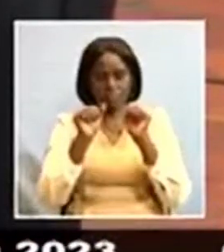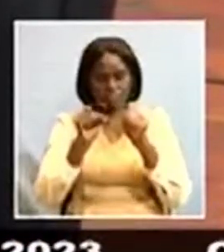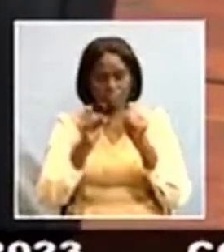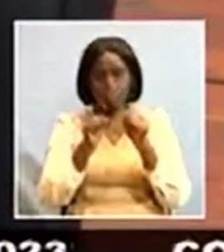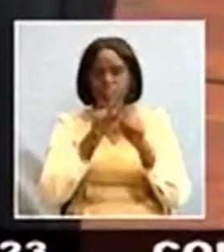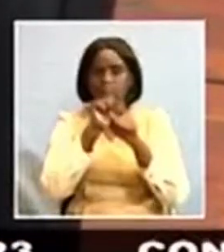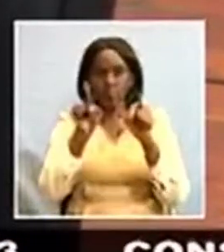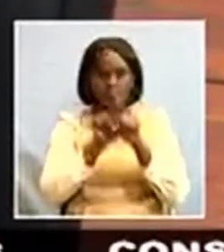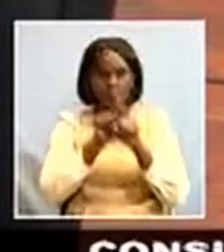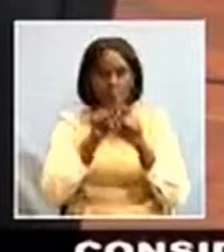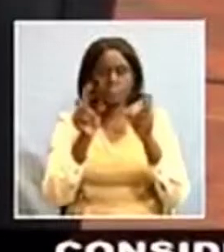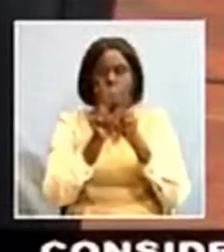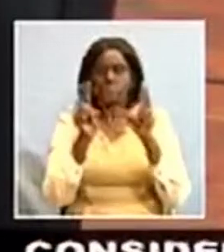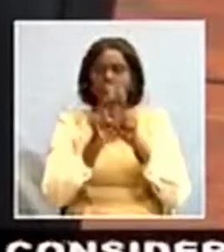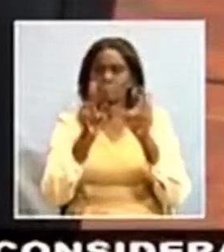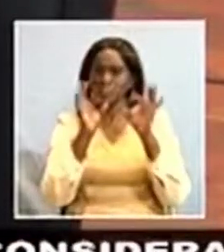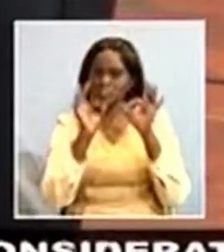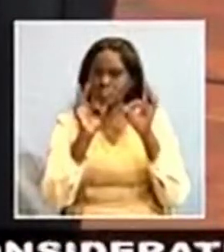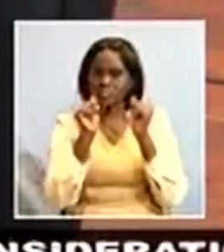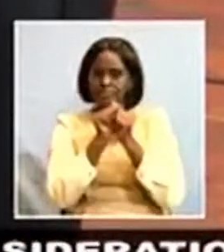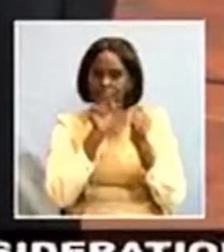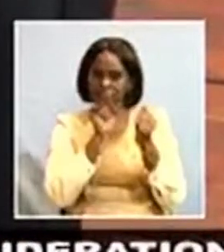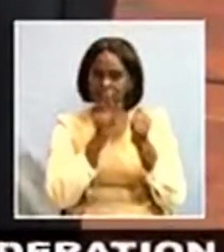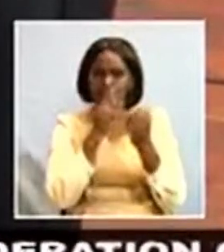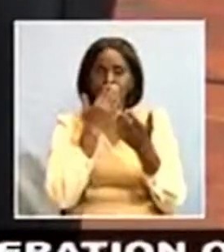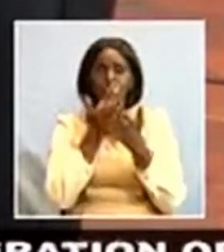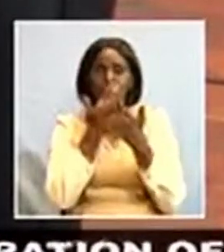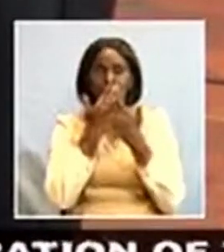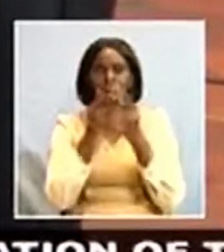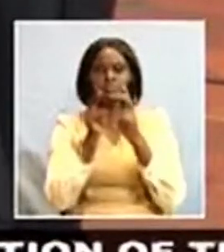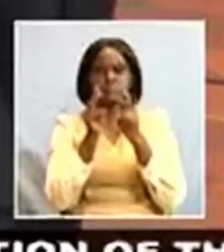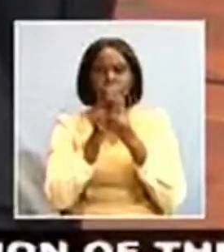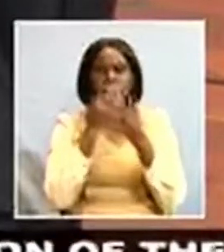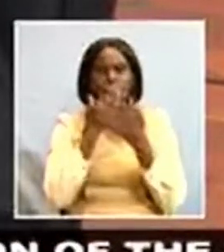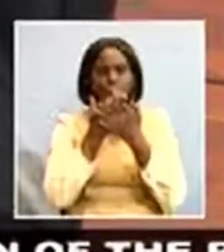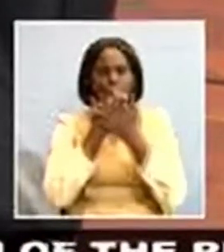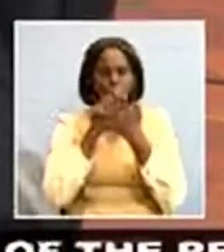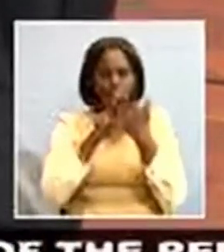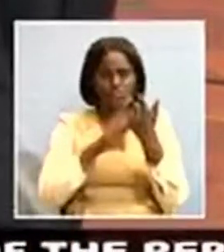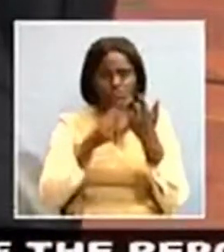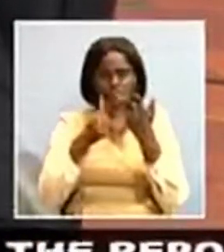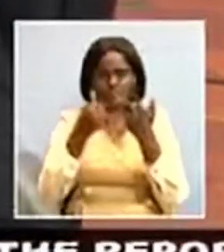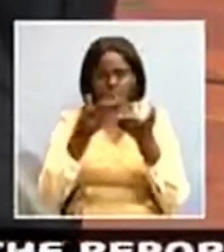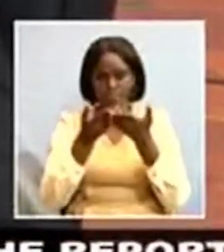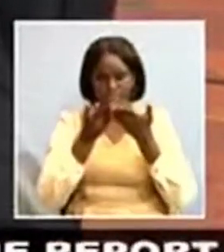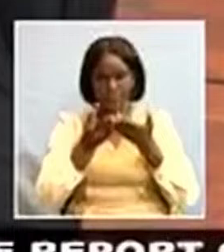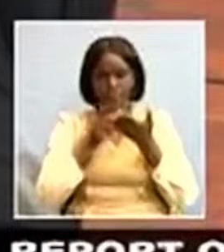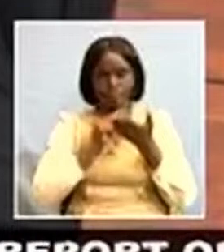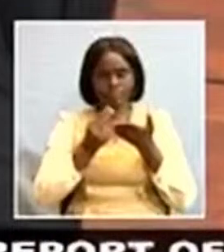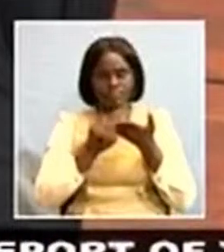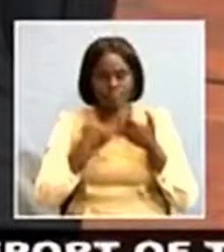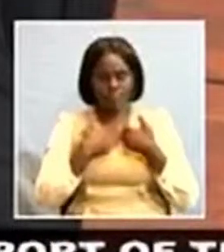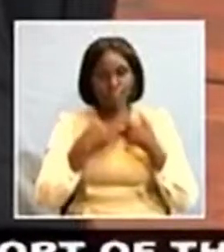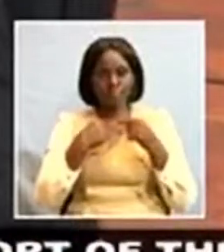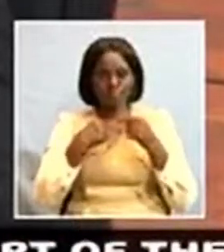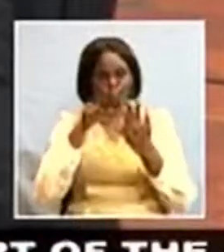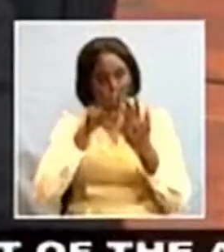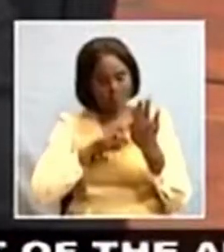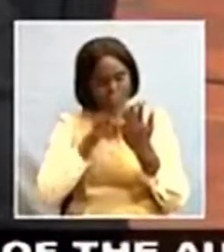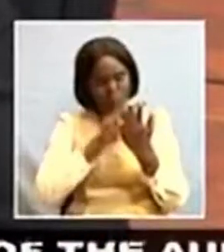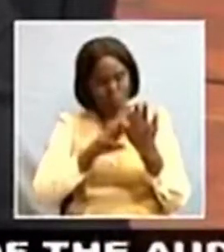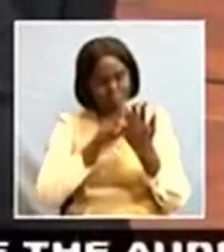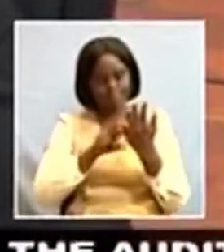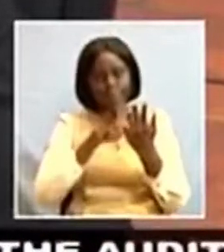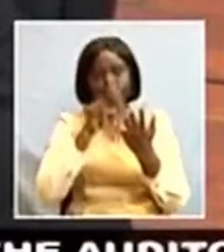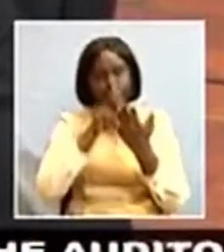go very well with this very good report that you have given here? I went through it actually, the waste